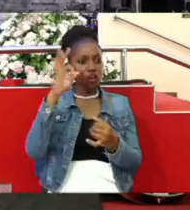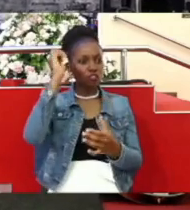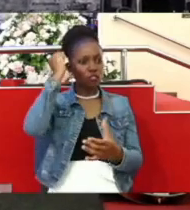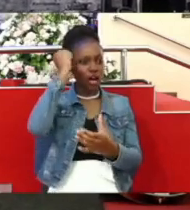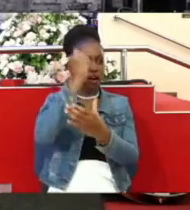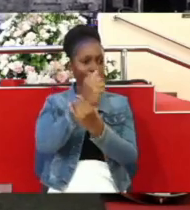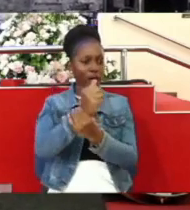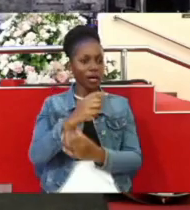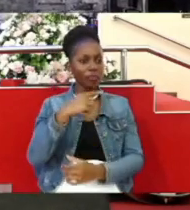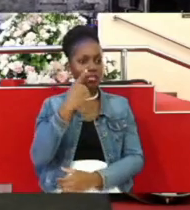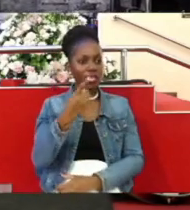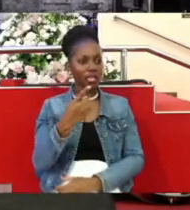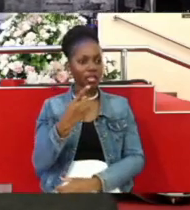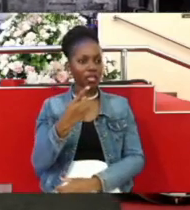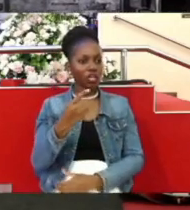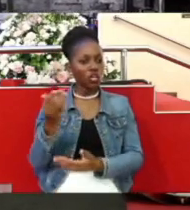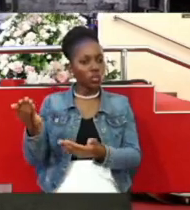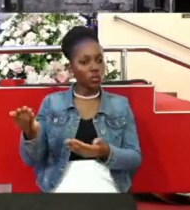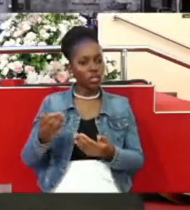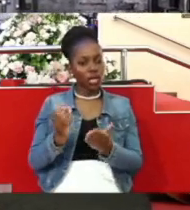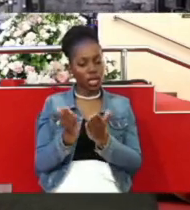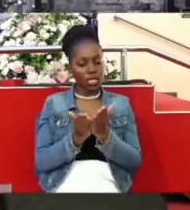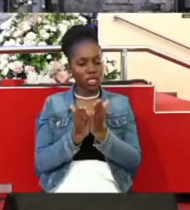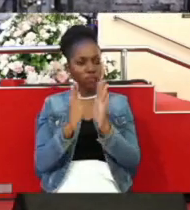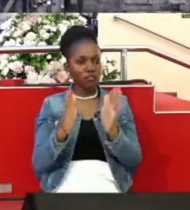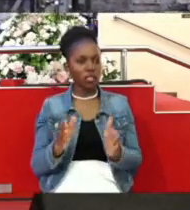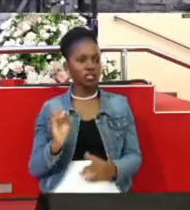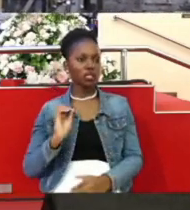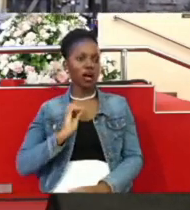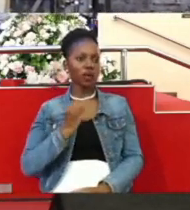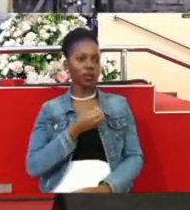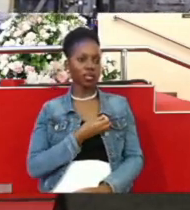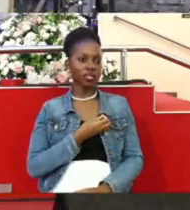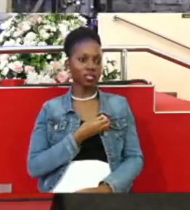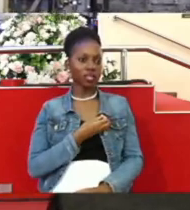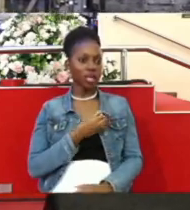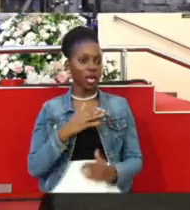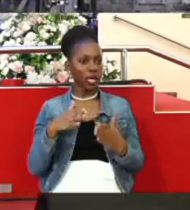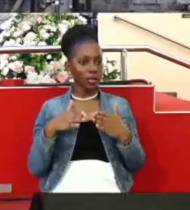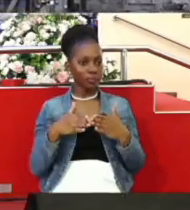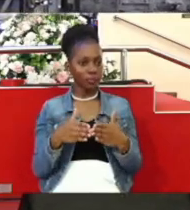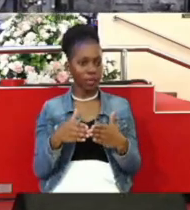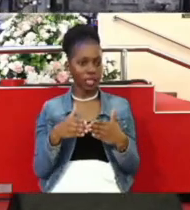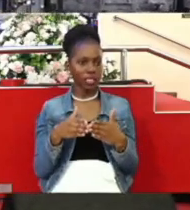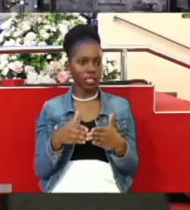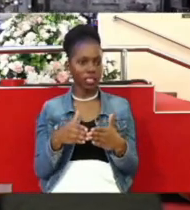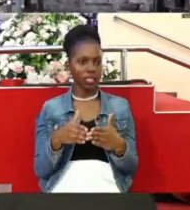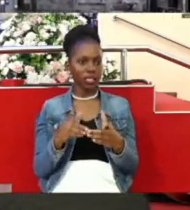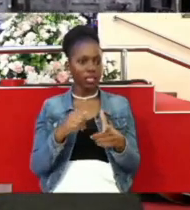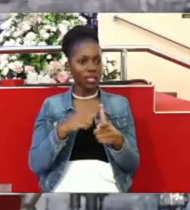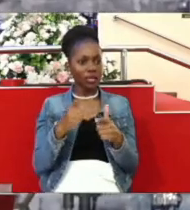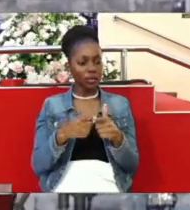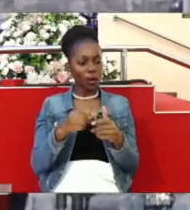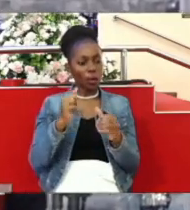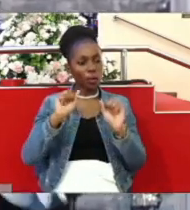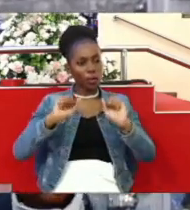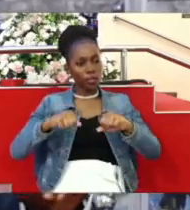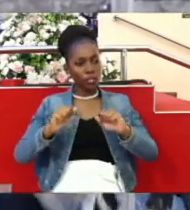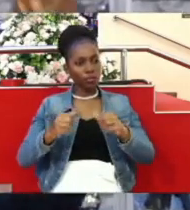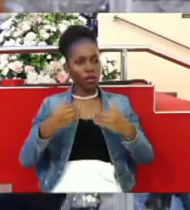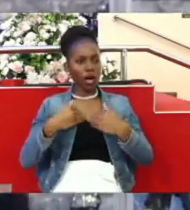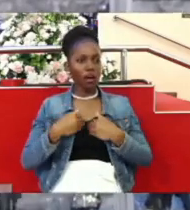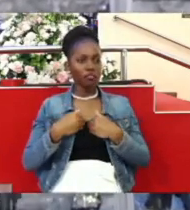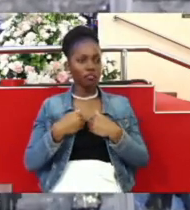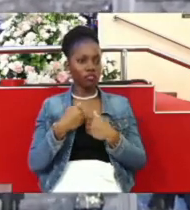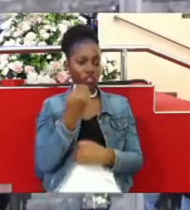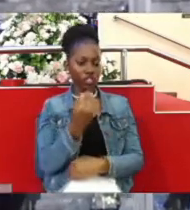chukua mjakazi wetu. So that she can give us a child who can inherit. Ndio akaweza kutupatia mrithi. But remember,